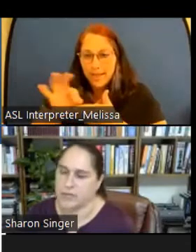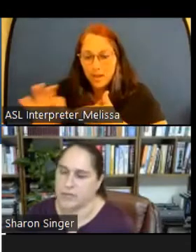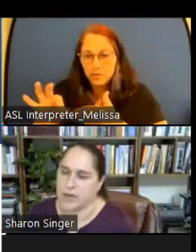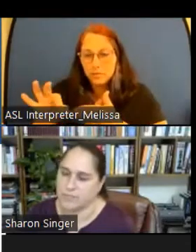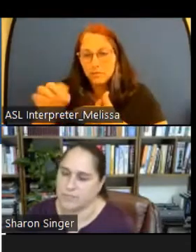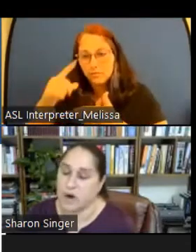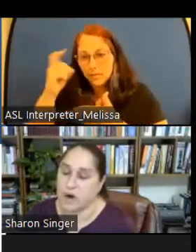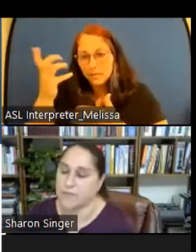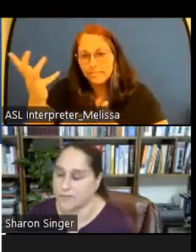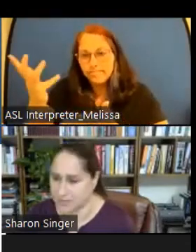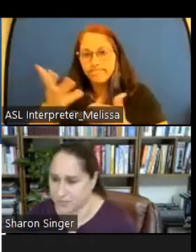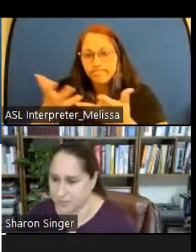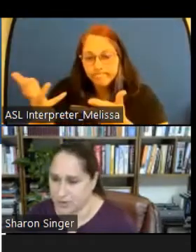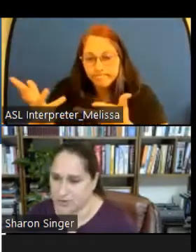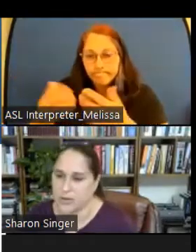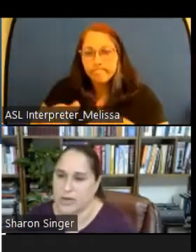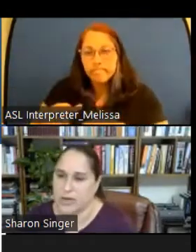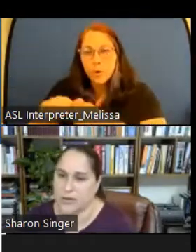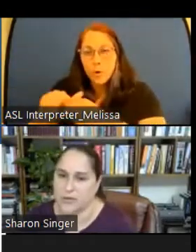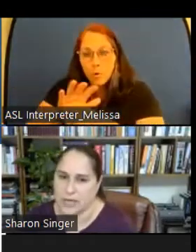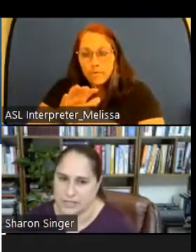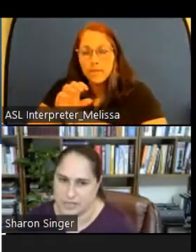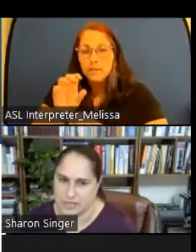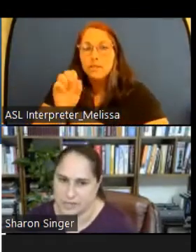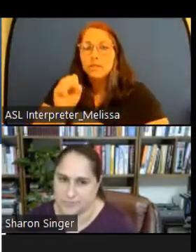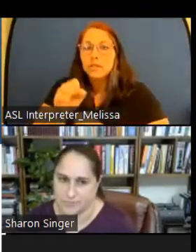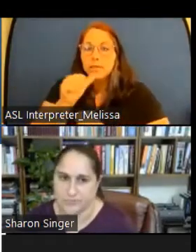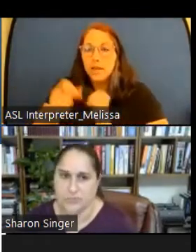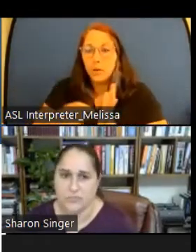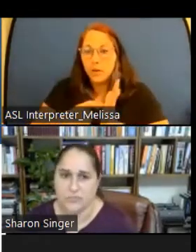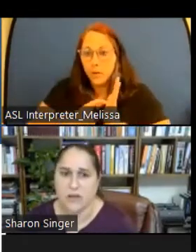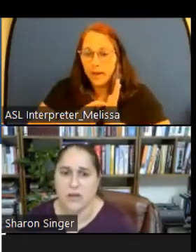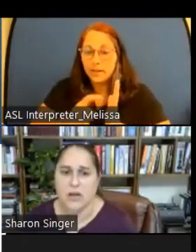bit off for last year.